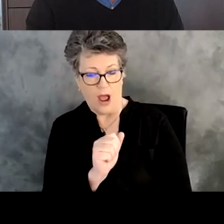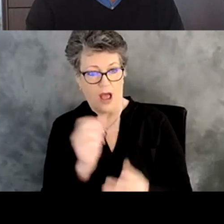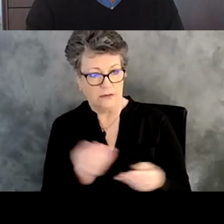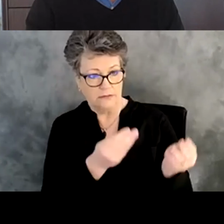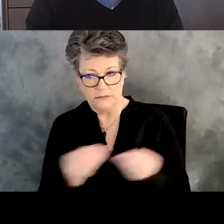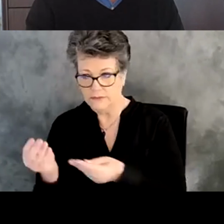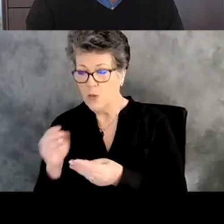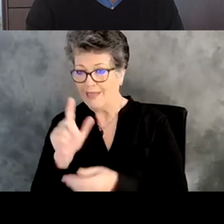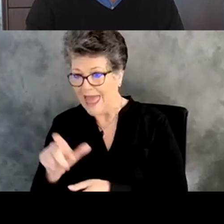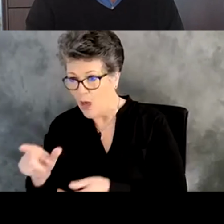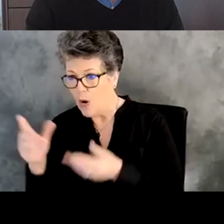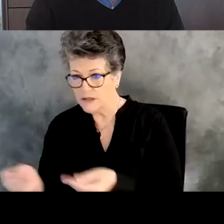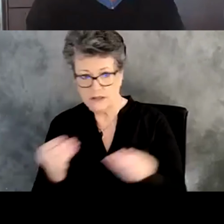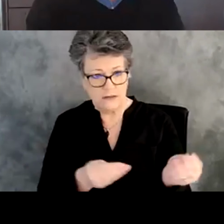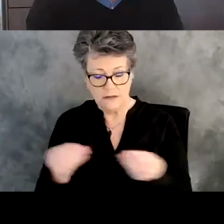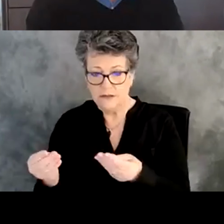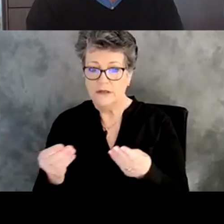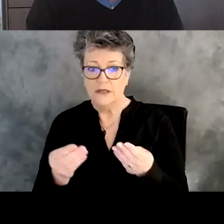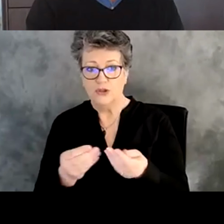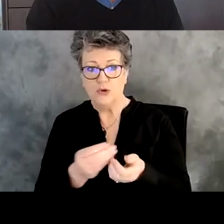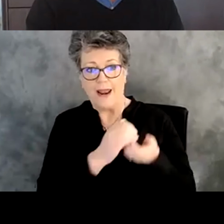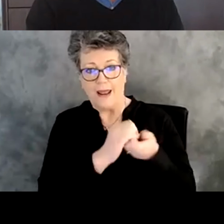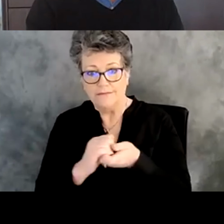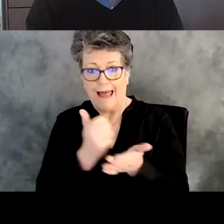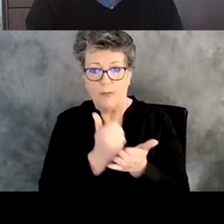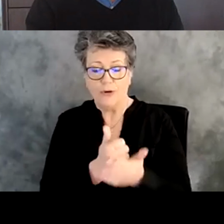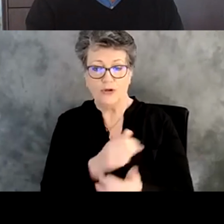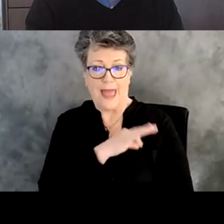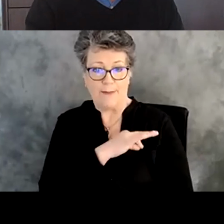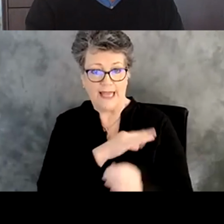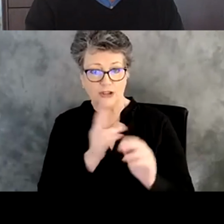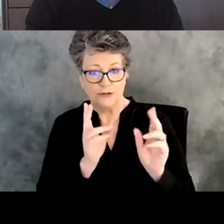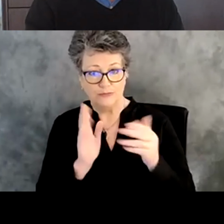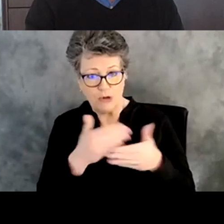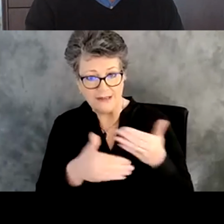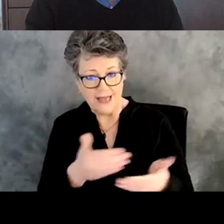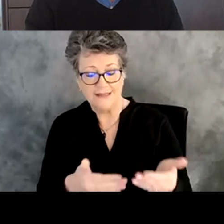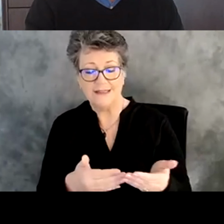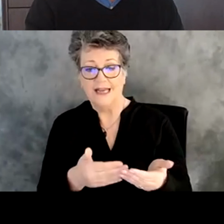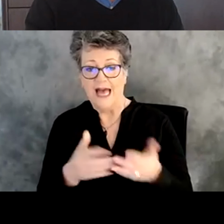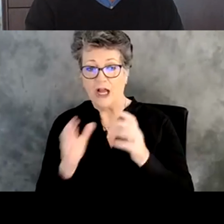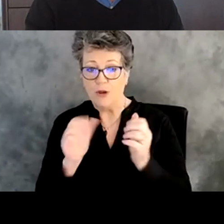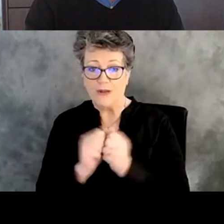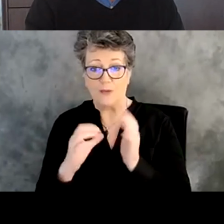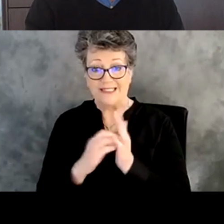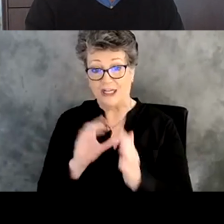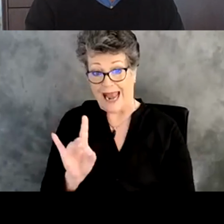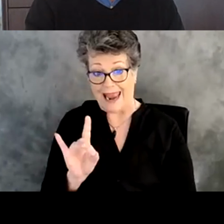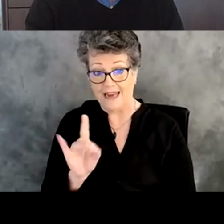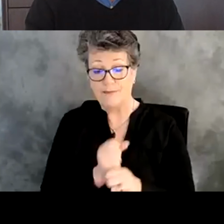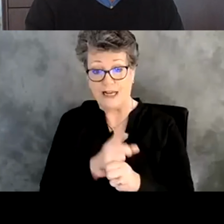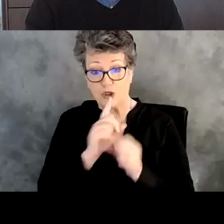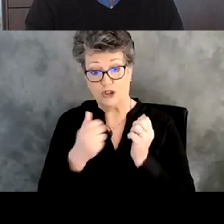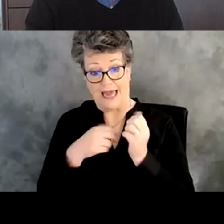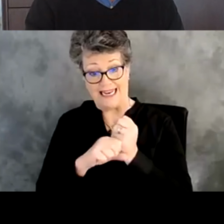prospective landlords, help Deborah through the application process, help communicate with her Section 8, make sure that she had an